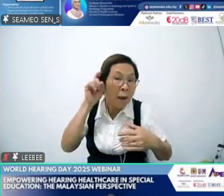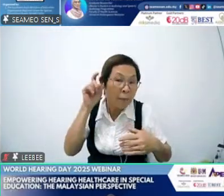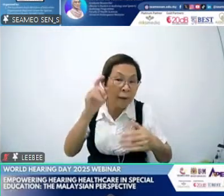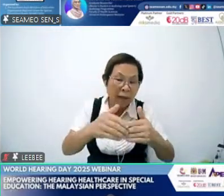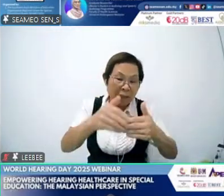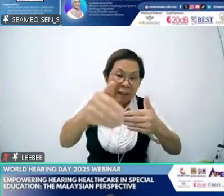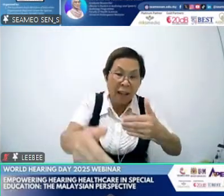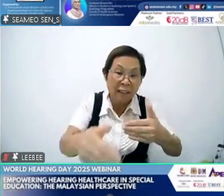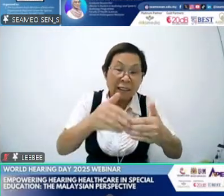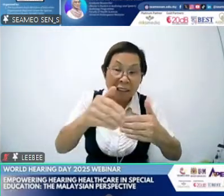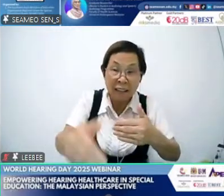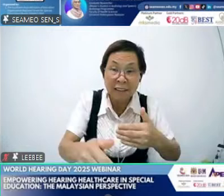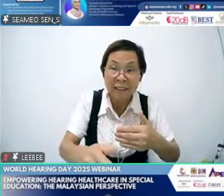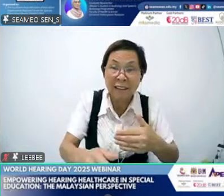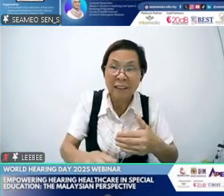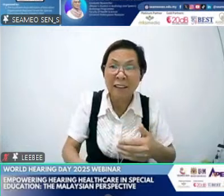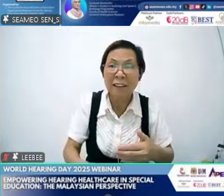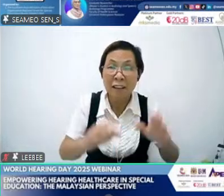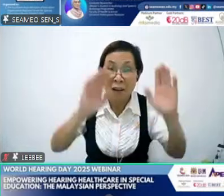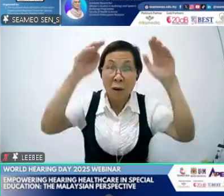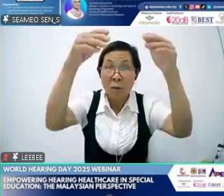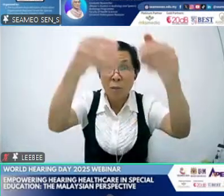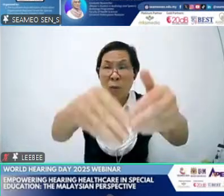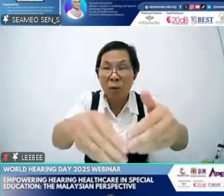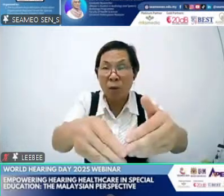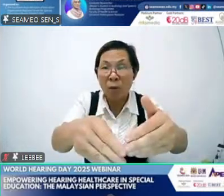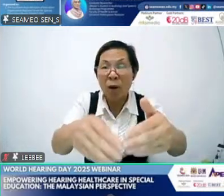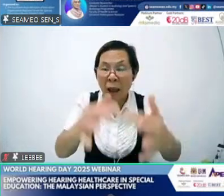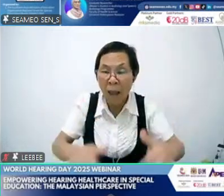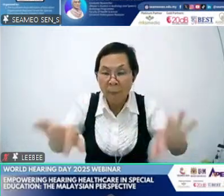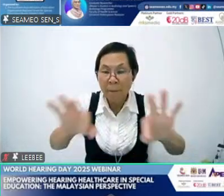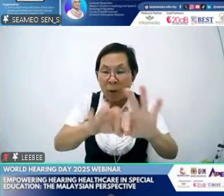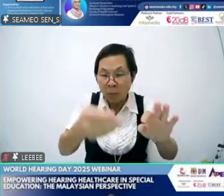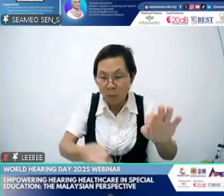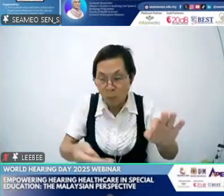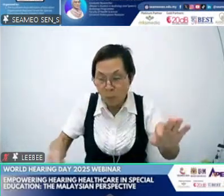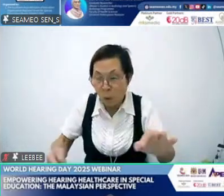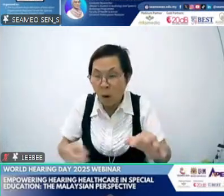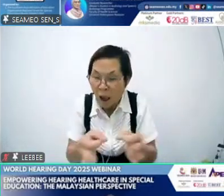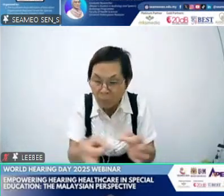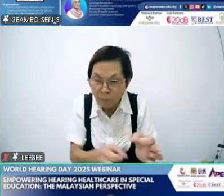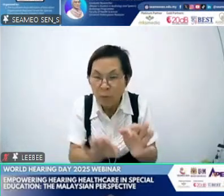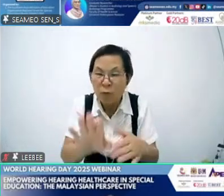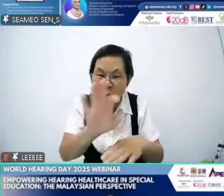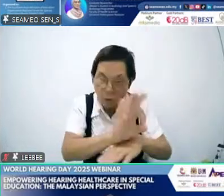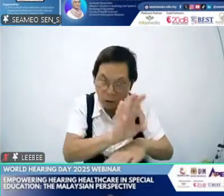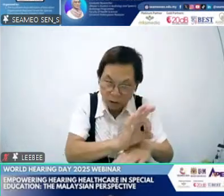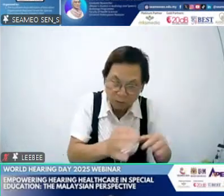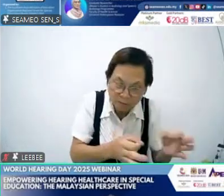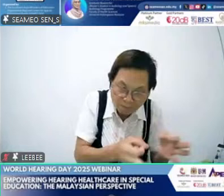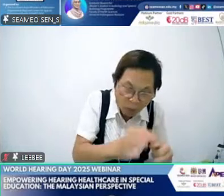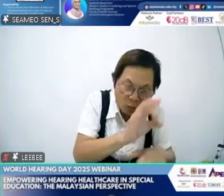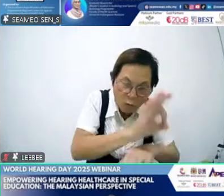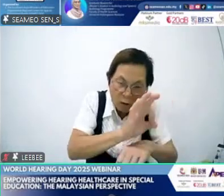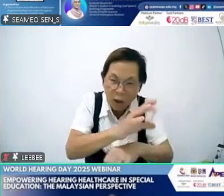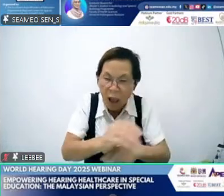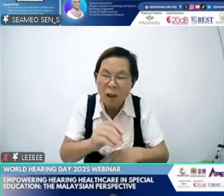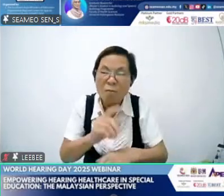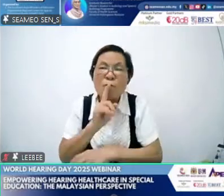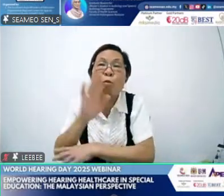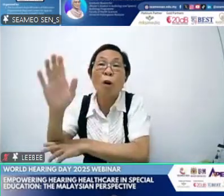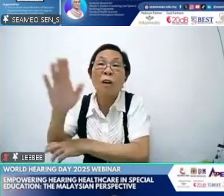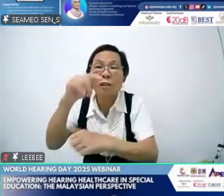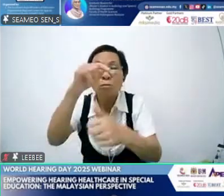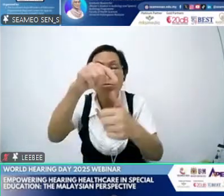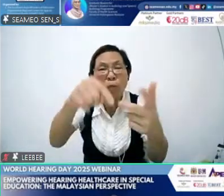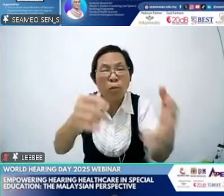topic 2, dives into hearing aid components, explaining their functions, life lifespan and warranty. And we